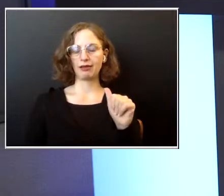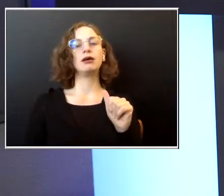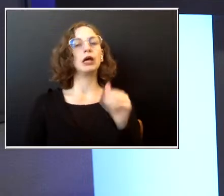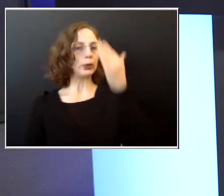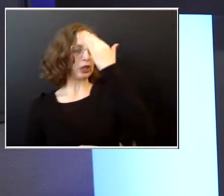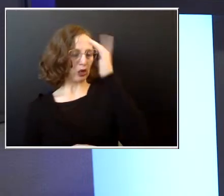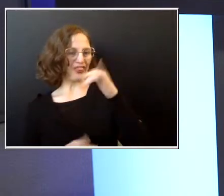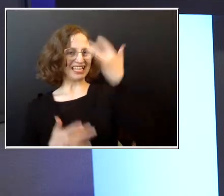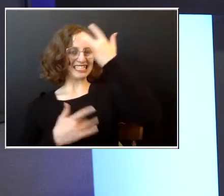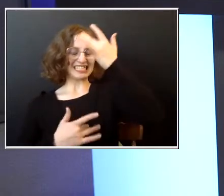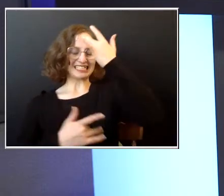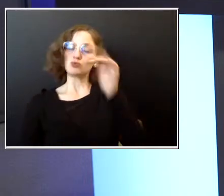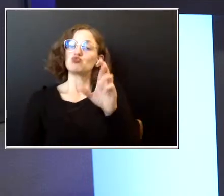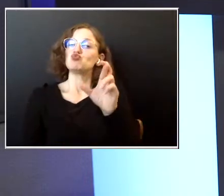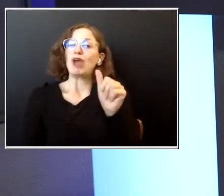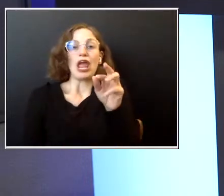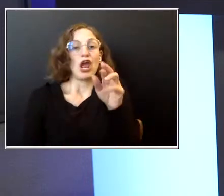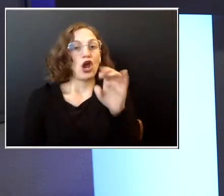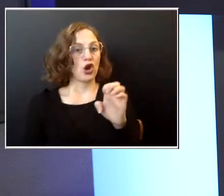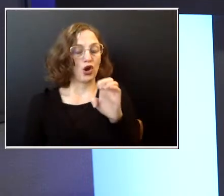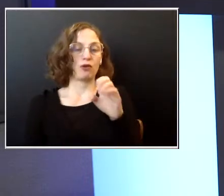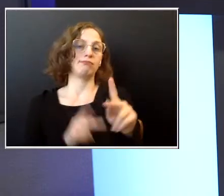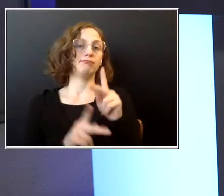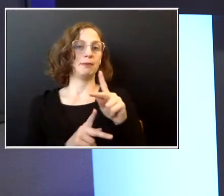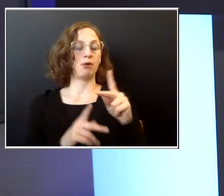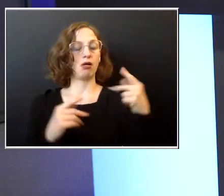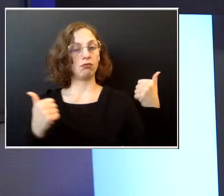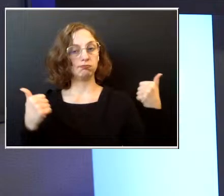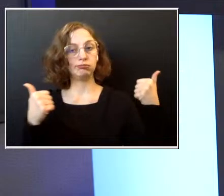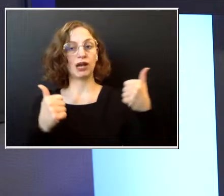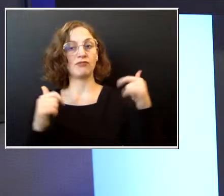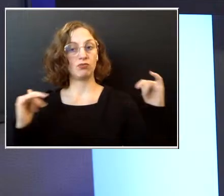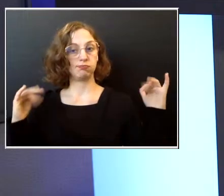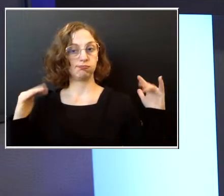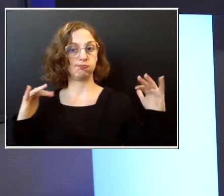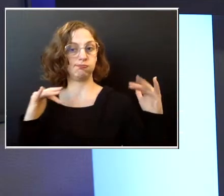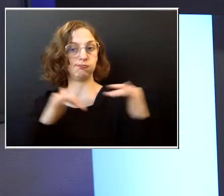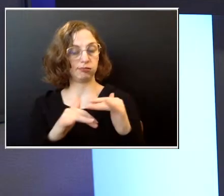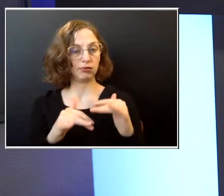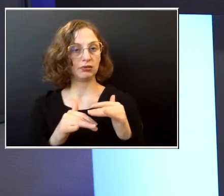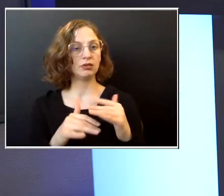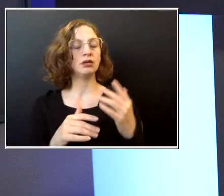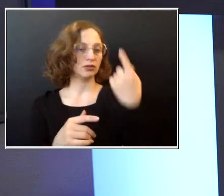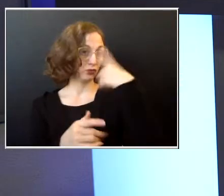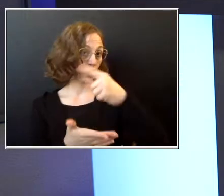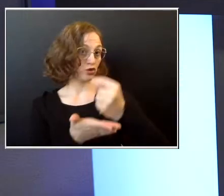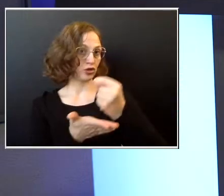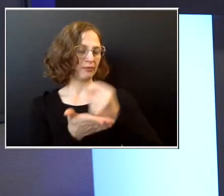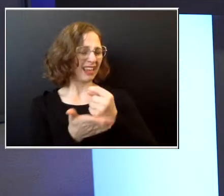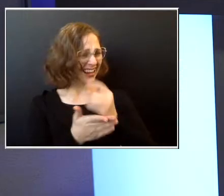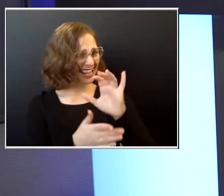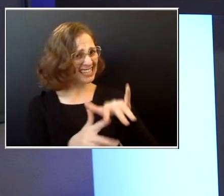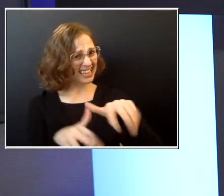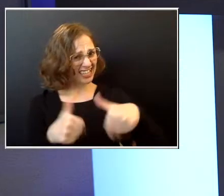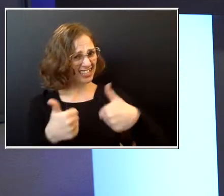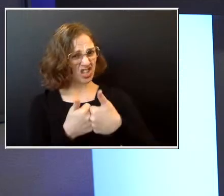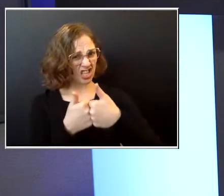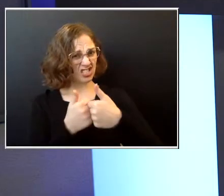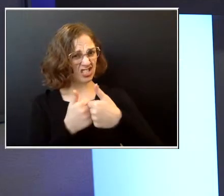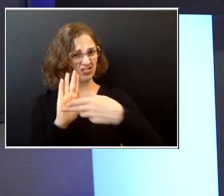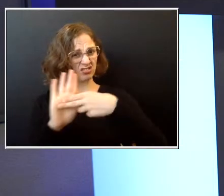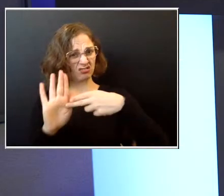all over just to be treated by you and your team. Is it a challenge to diagnose once someone presents the